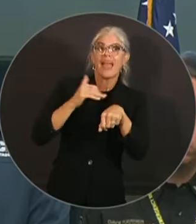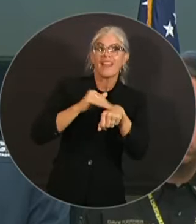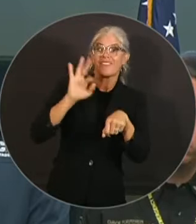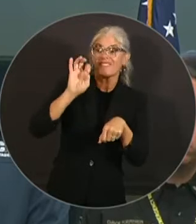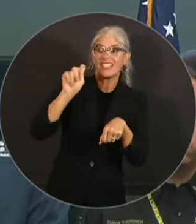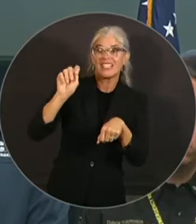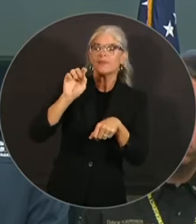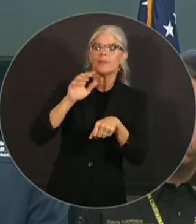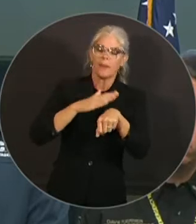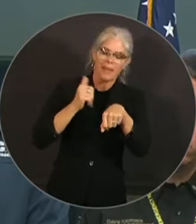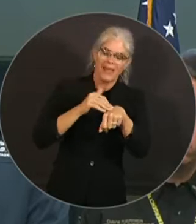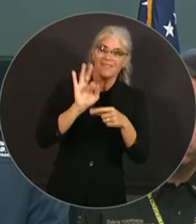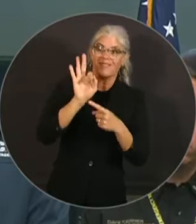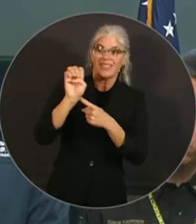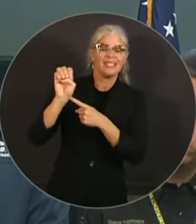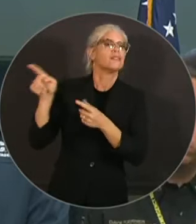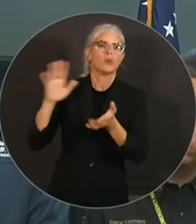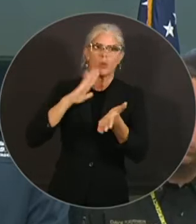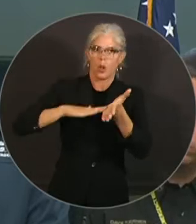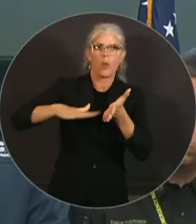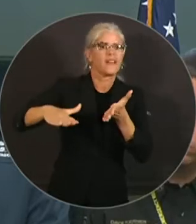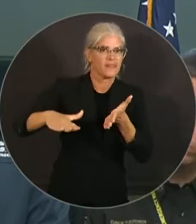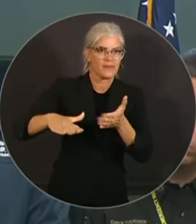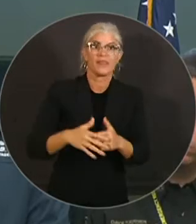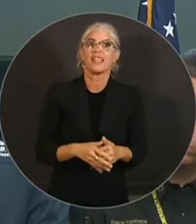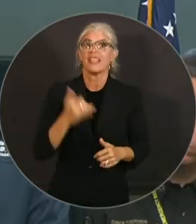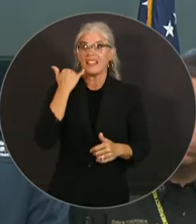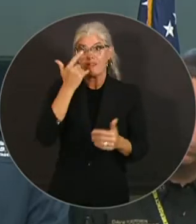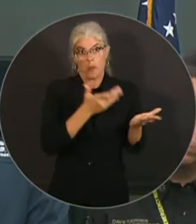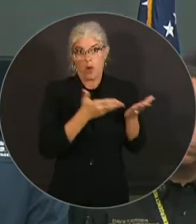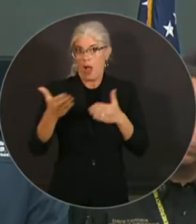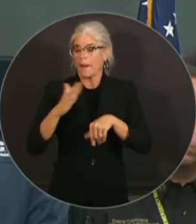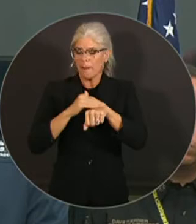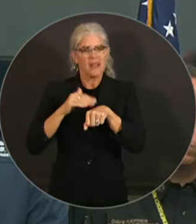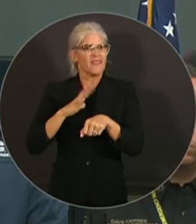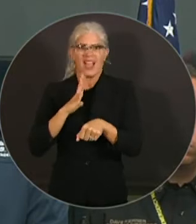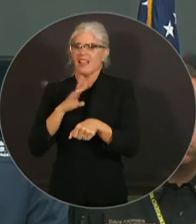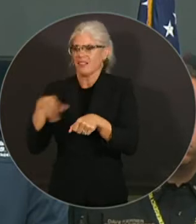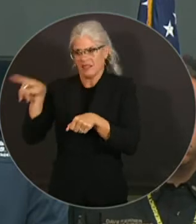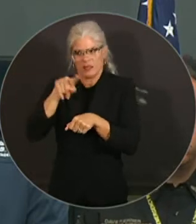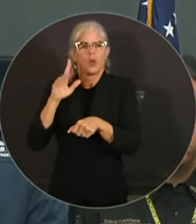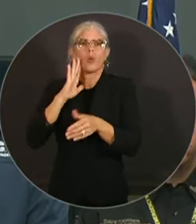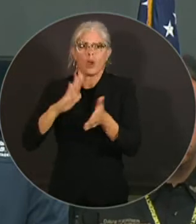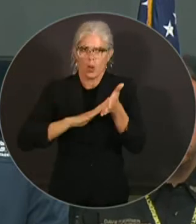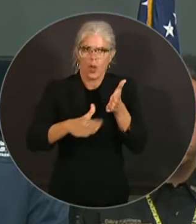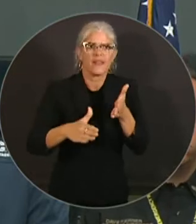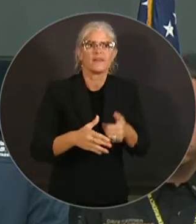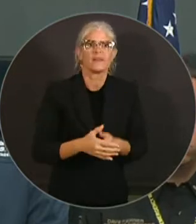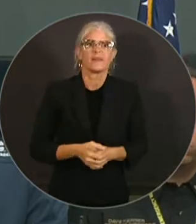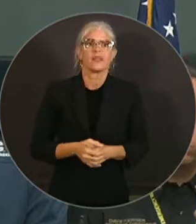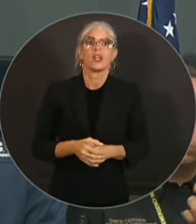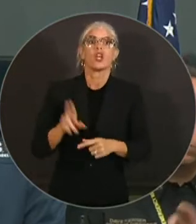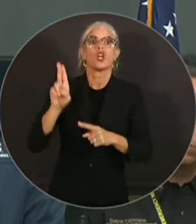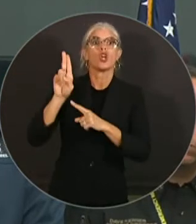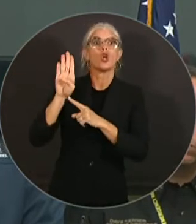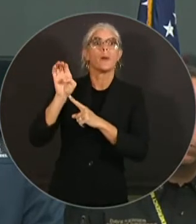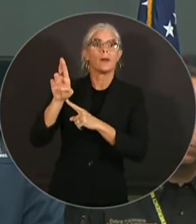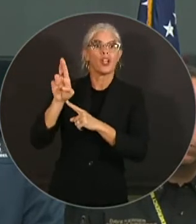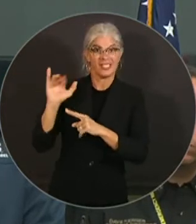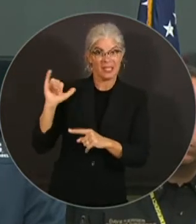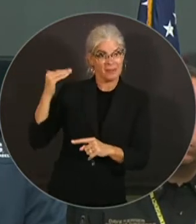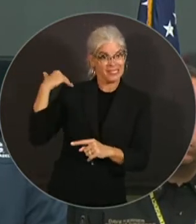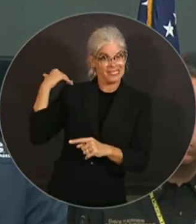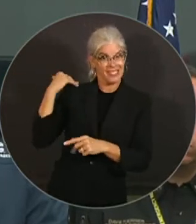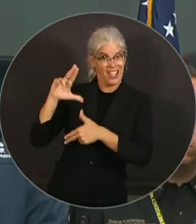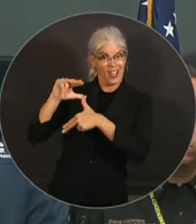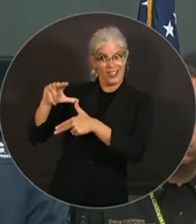your pets and make sure that you're taking care of your pets when you're going to those establishments. Uber, just like we did in Hurricane